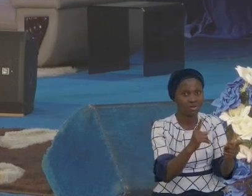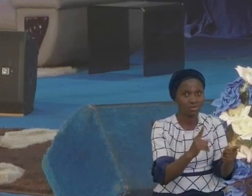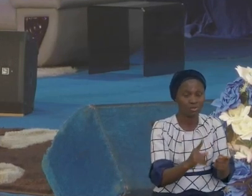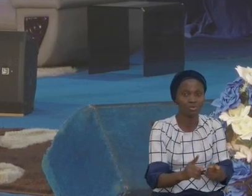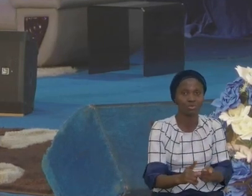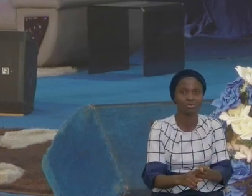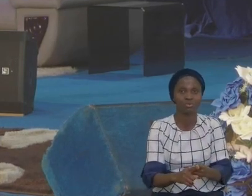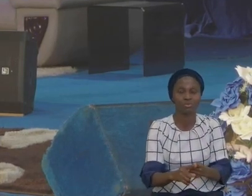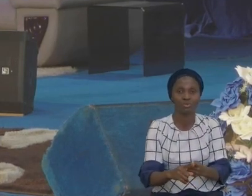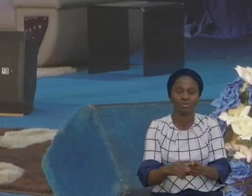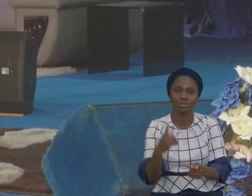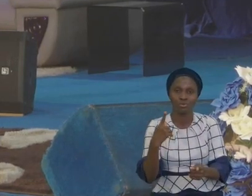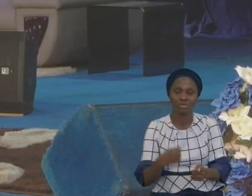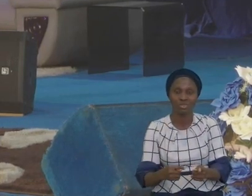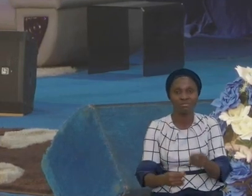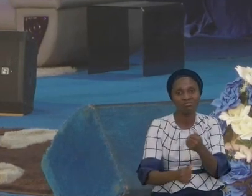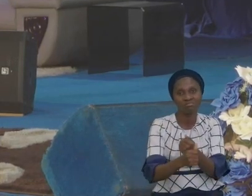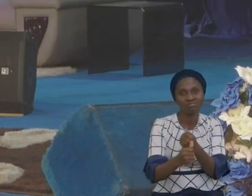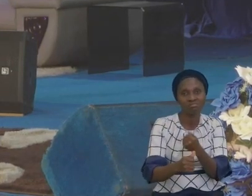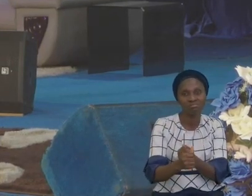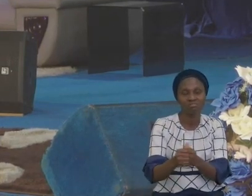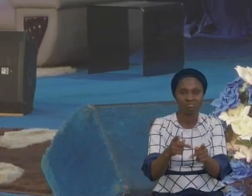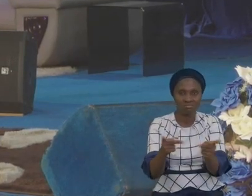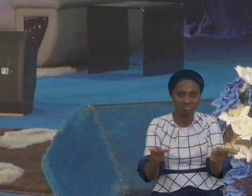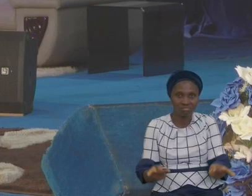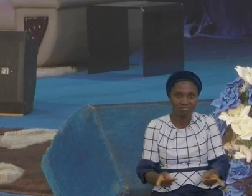There is one highway.